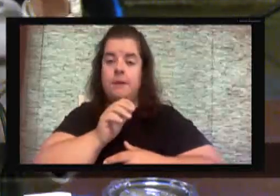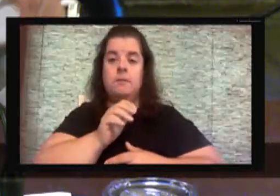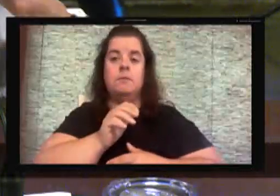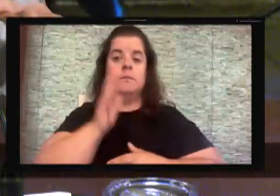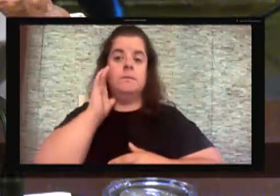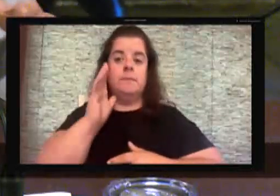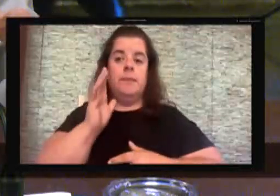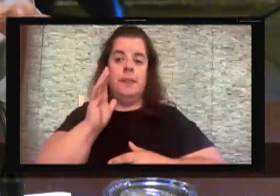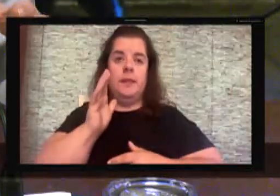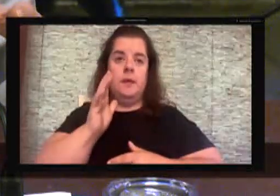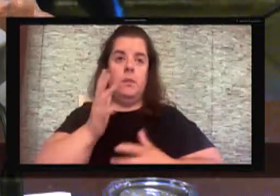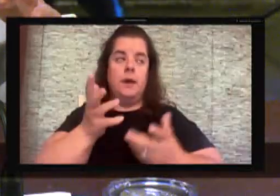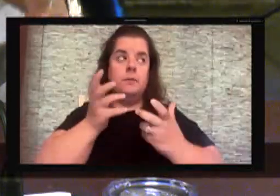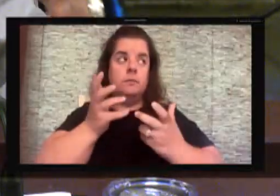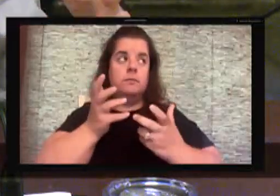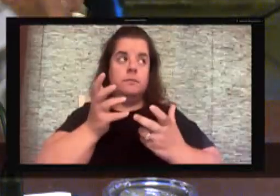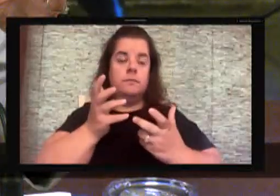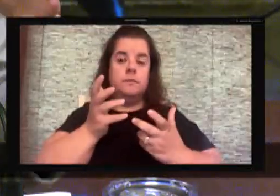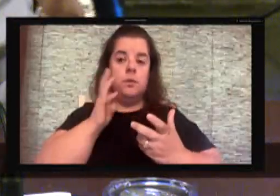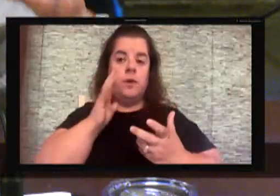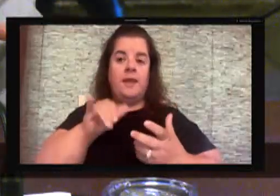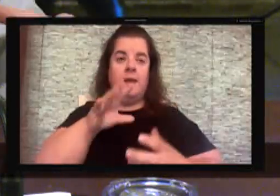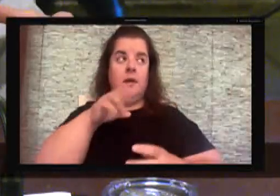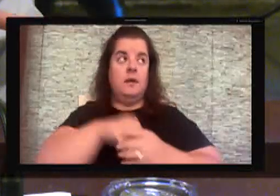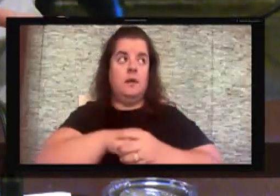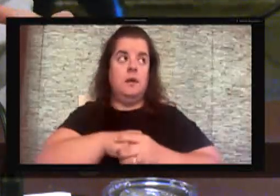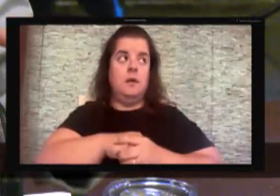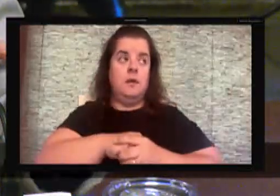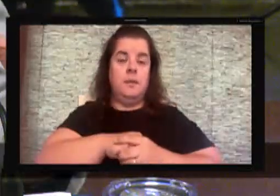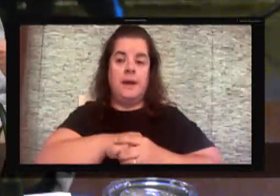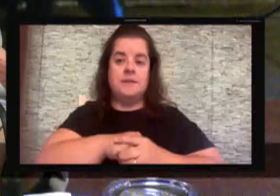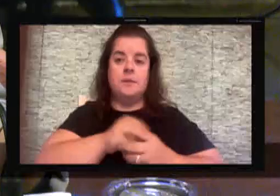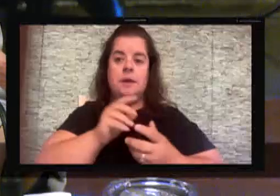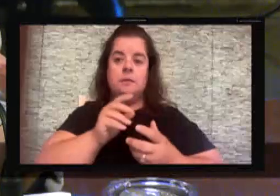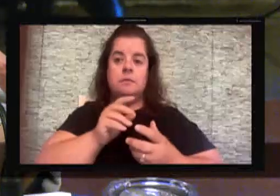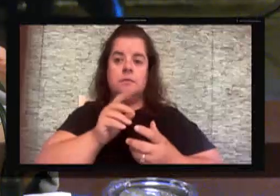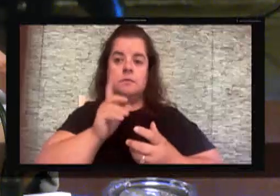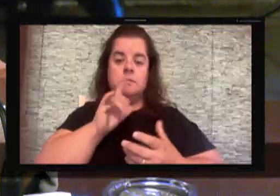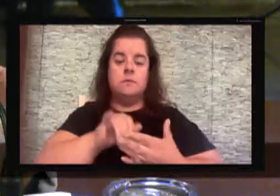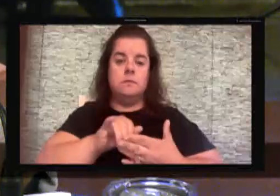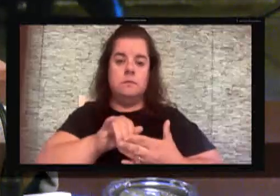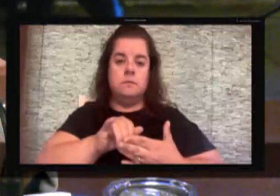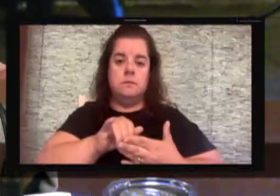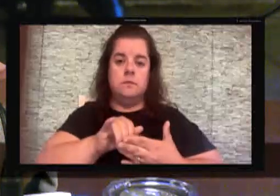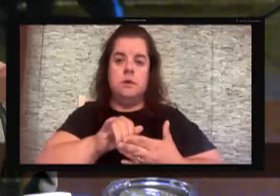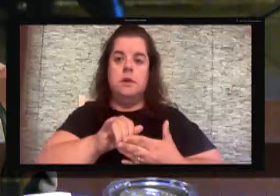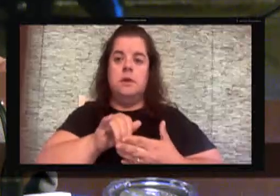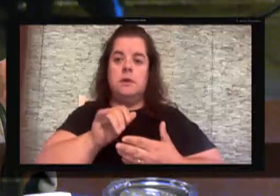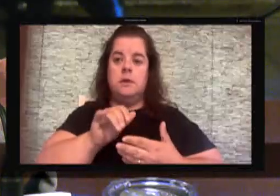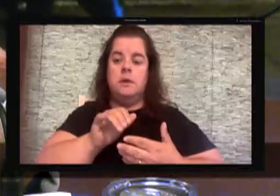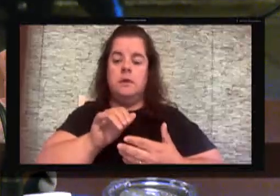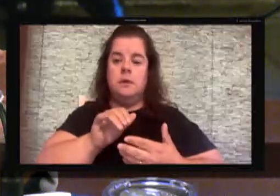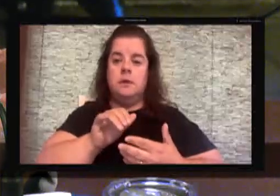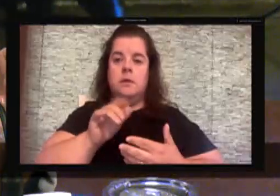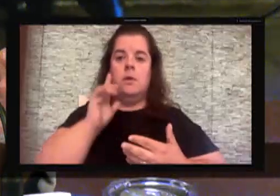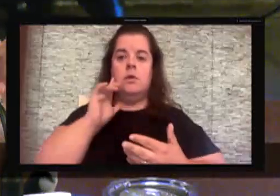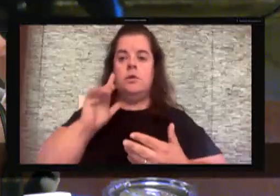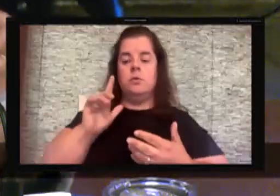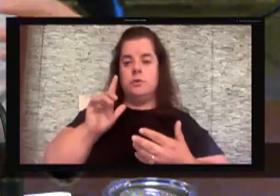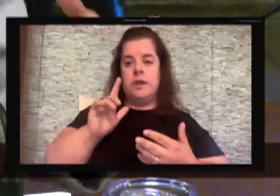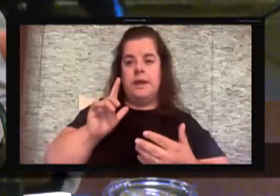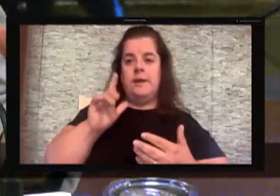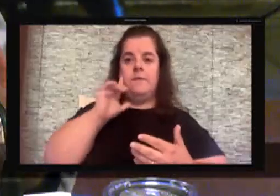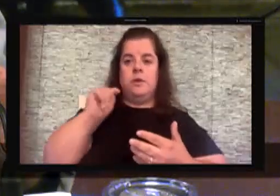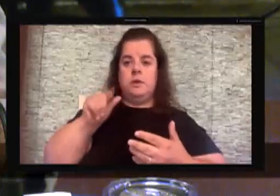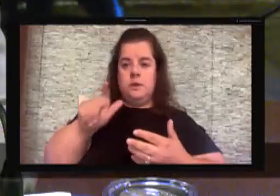Will this get into that kind of recommendations to not just the methods we use and the tactics we use and the strategies we use around recruitment,